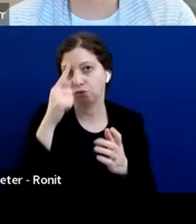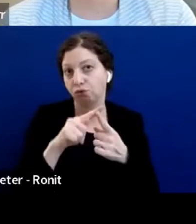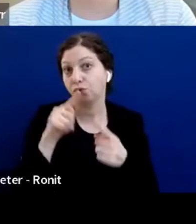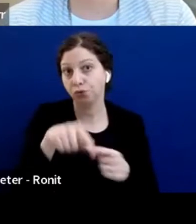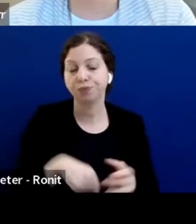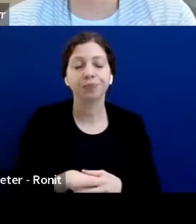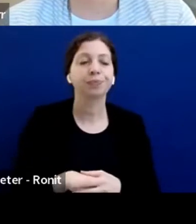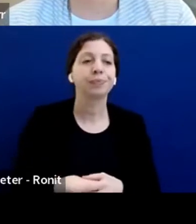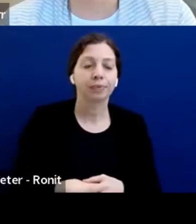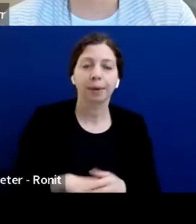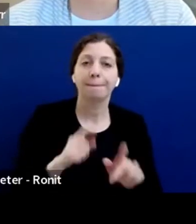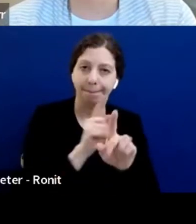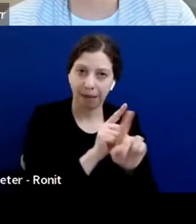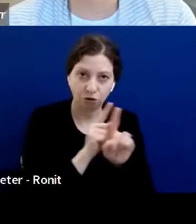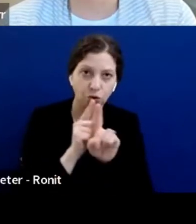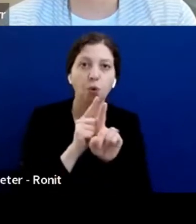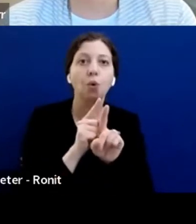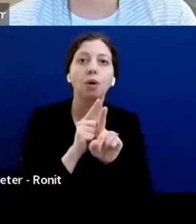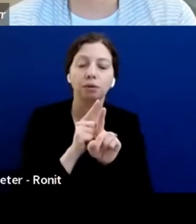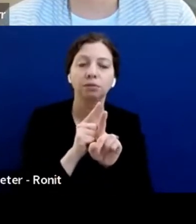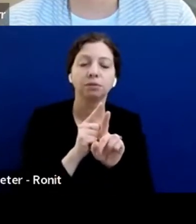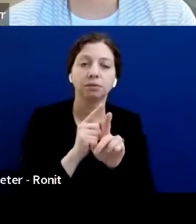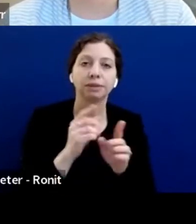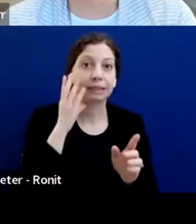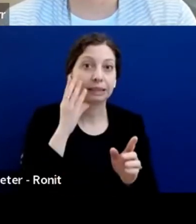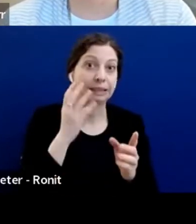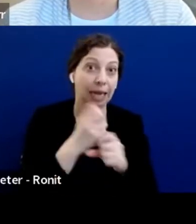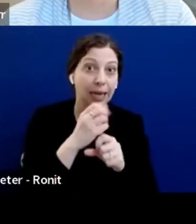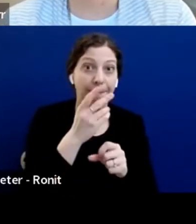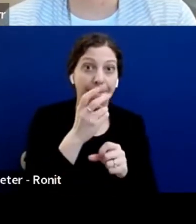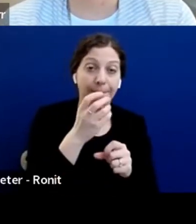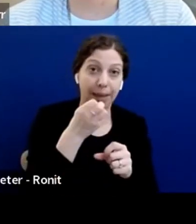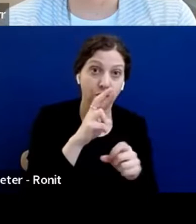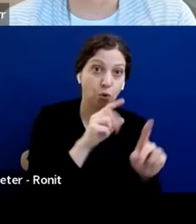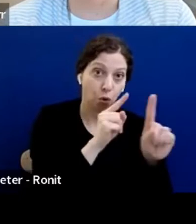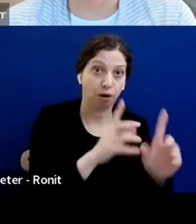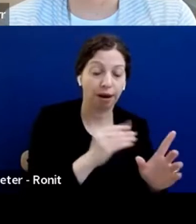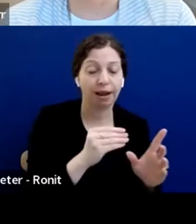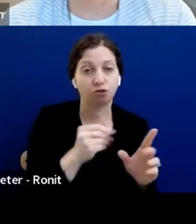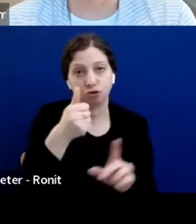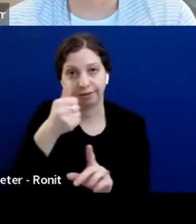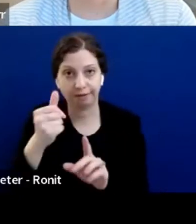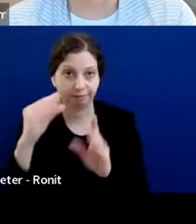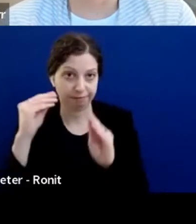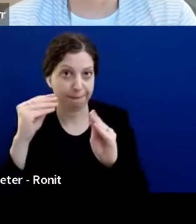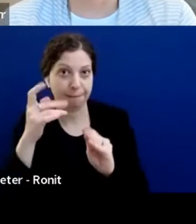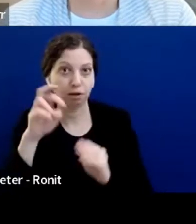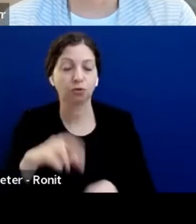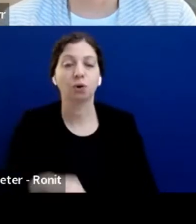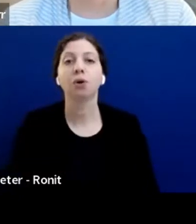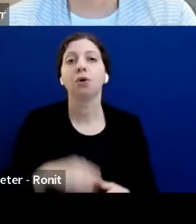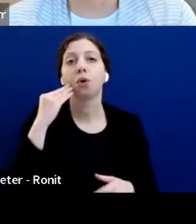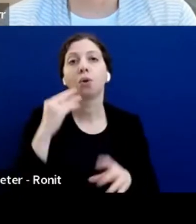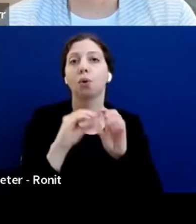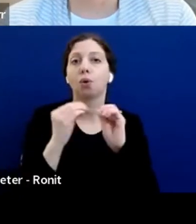being mentored and being a mentor, and knowing the organization and doing some